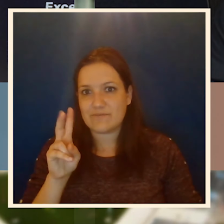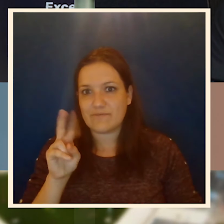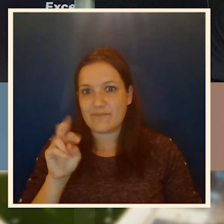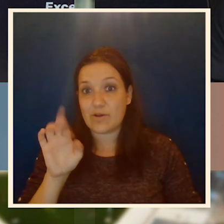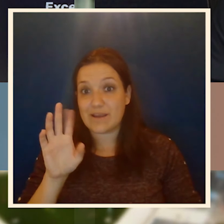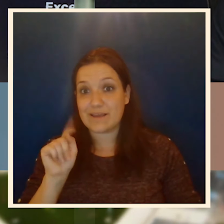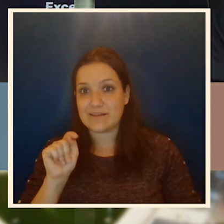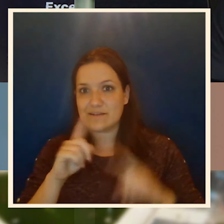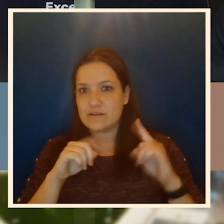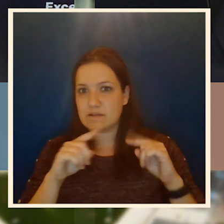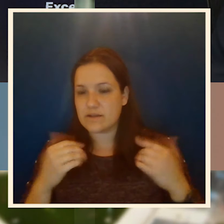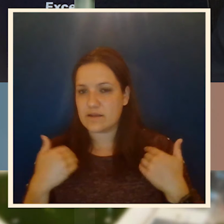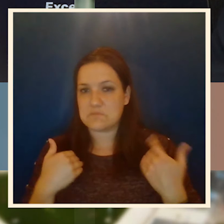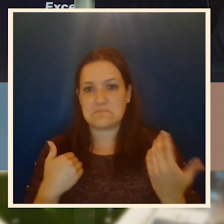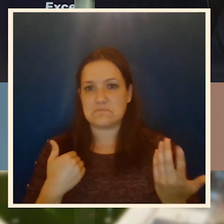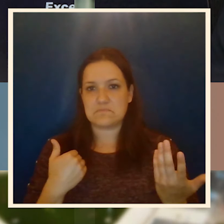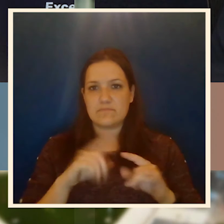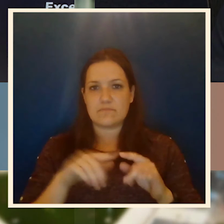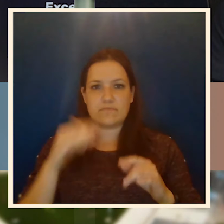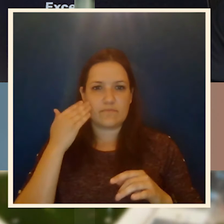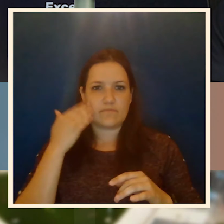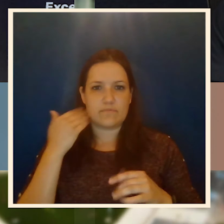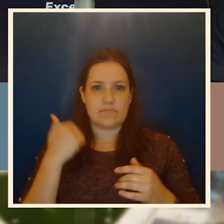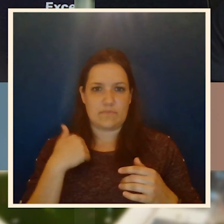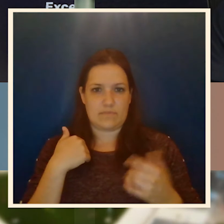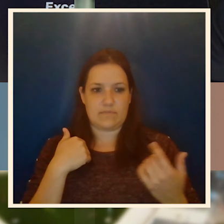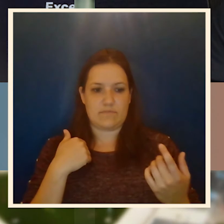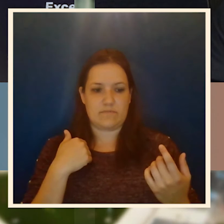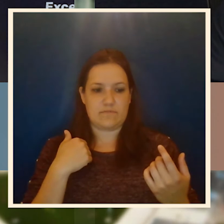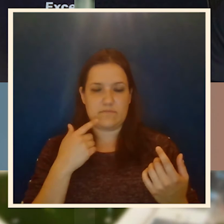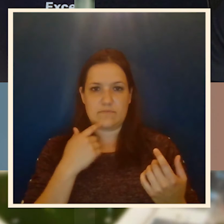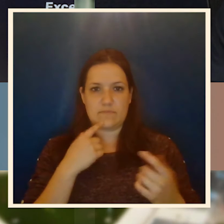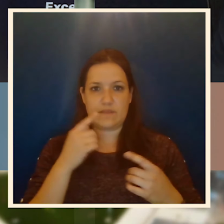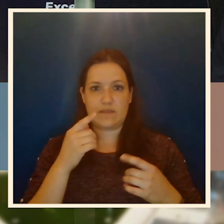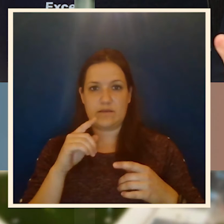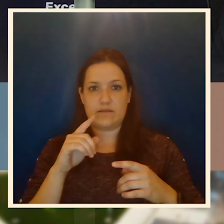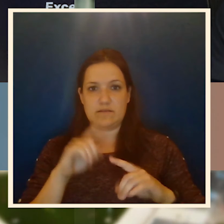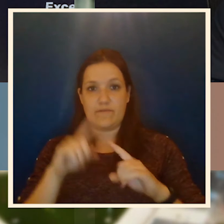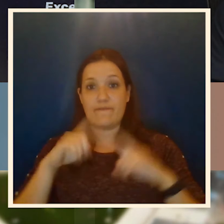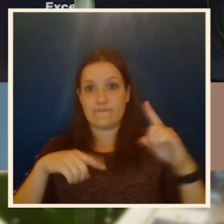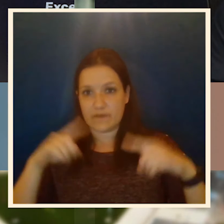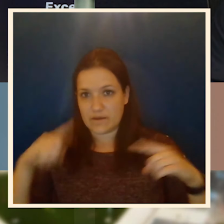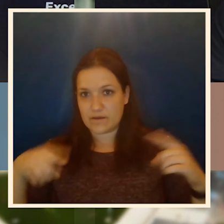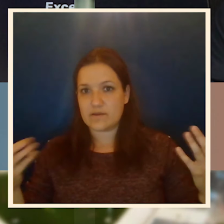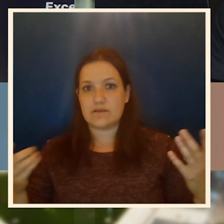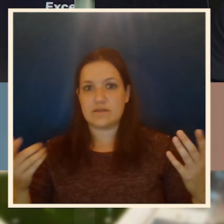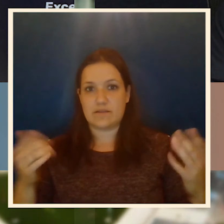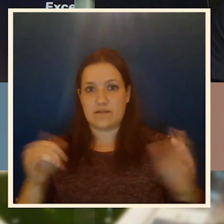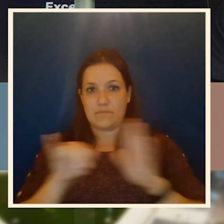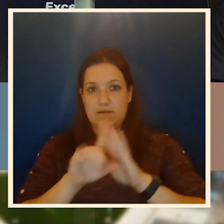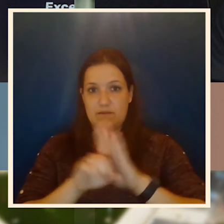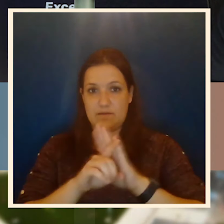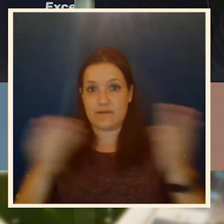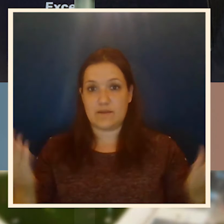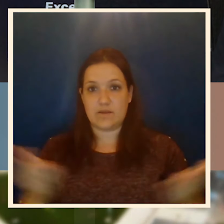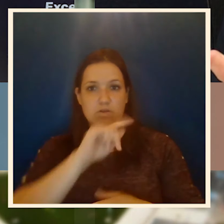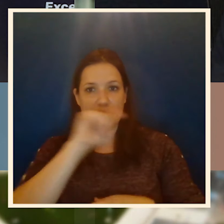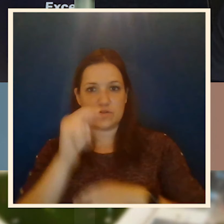again, we don't test to see what kind of variant they do have, but I know that there have been